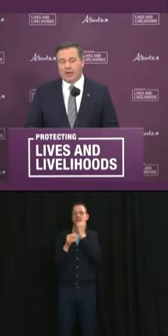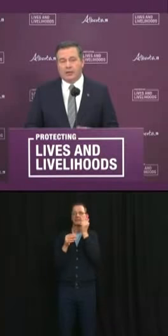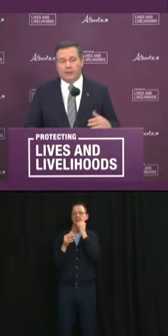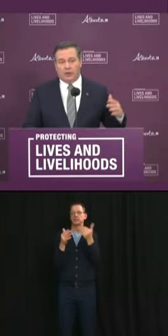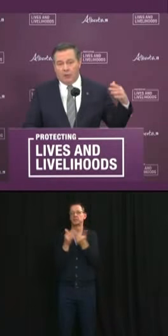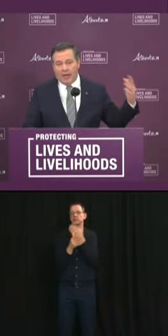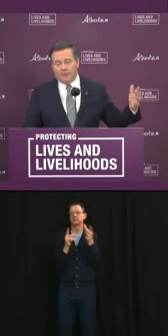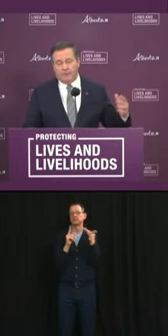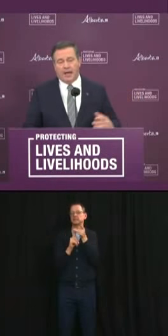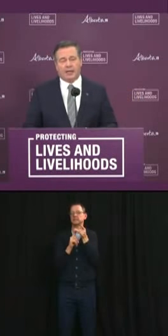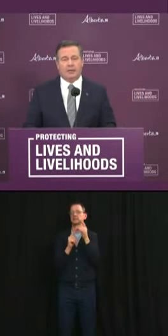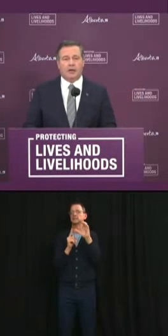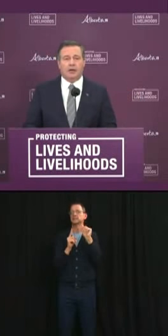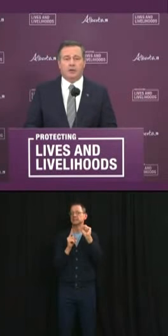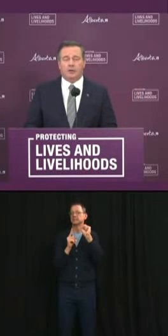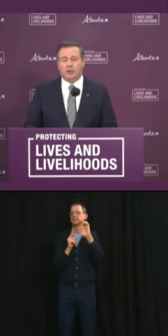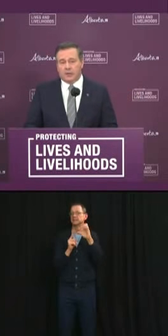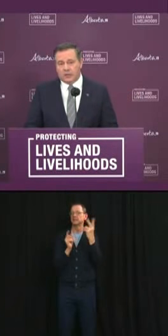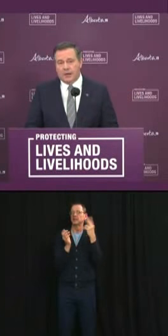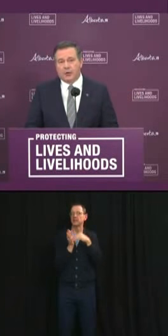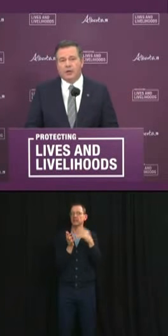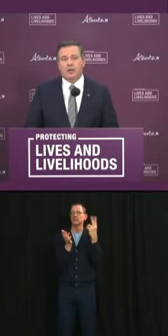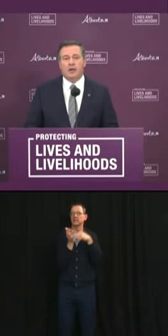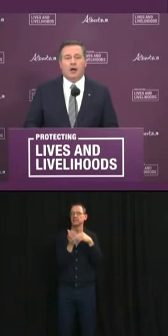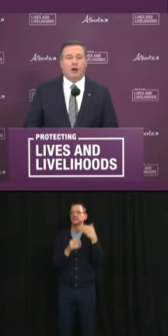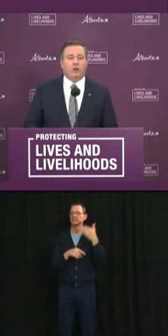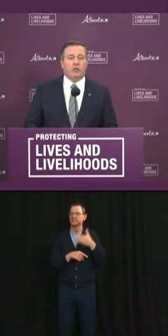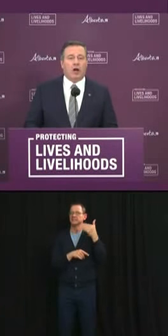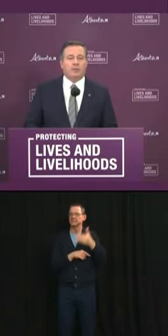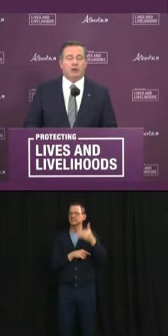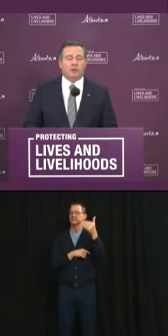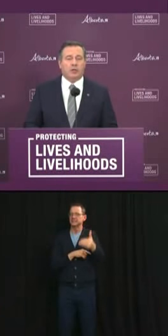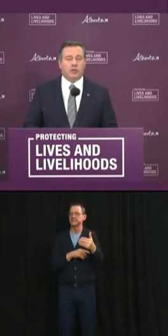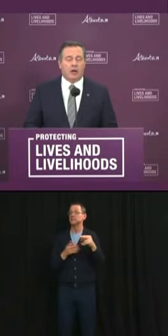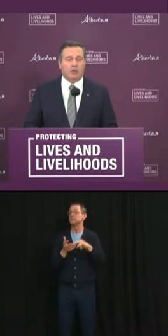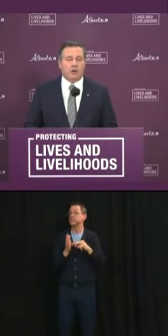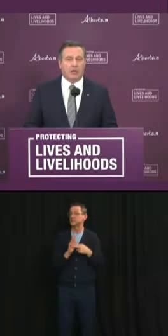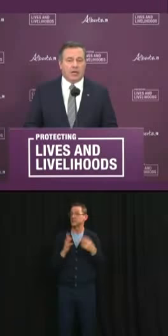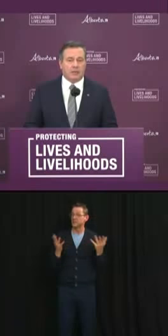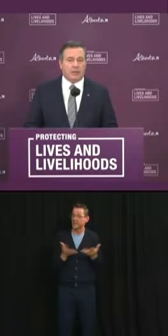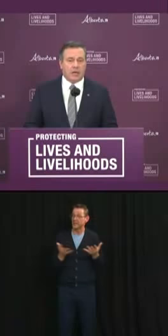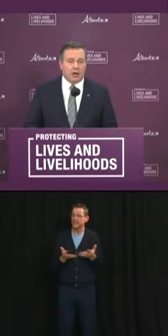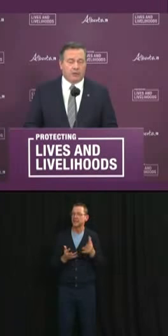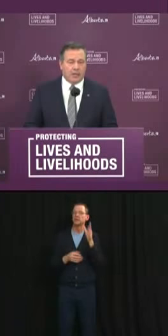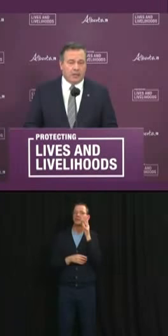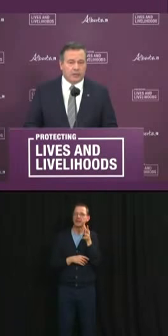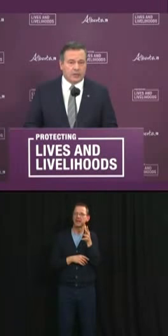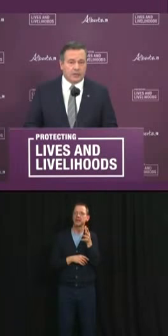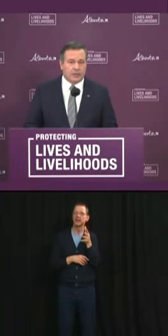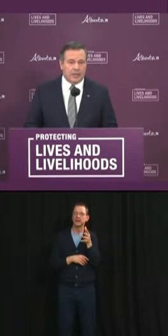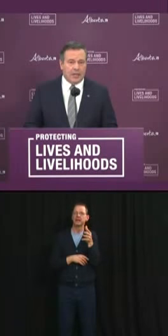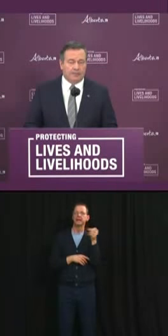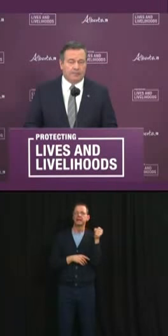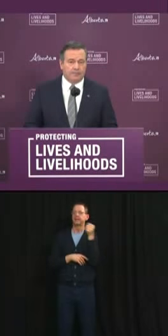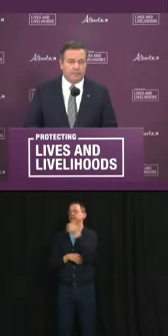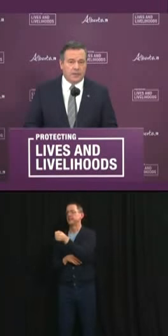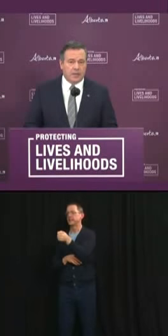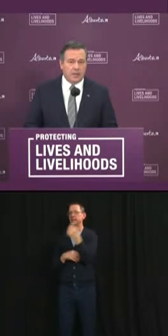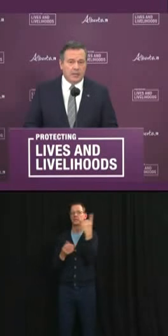the second of the wave back in December, we topped out at just under 1,900 cases a